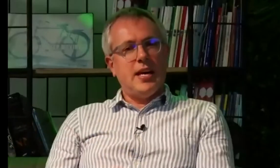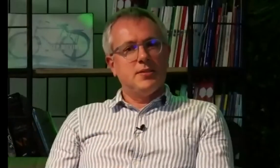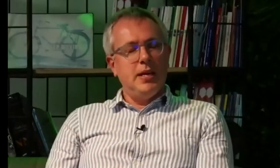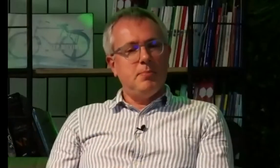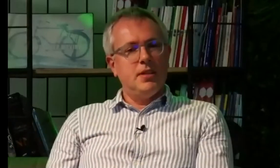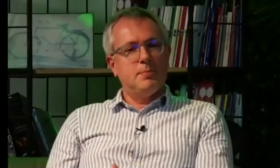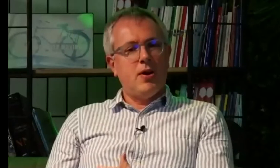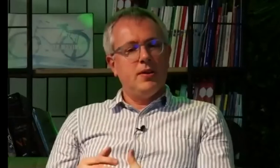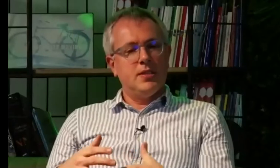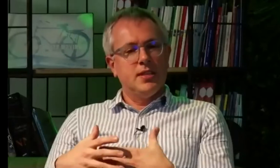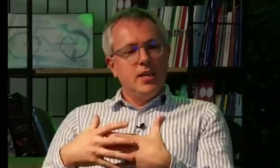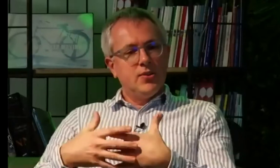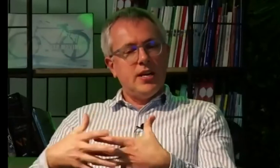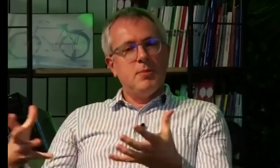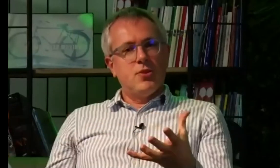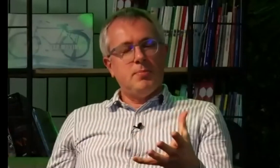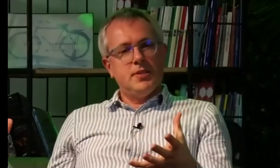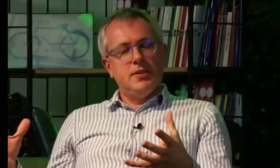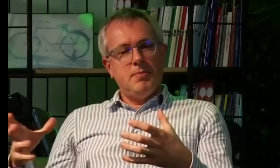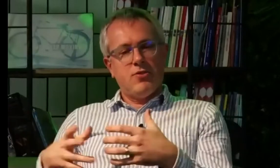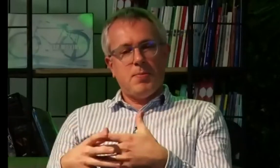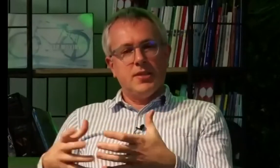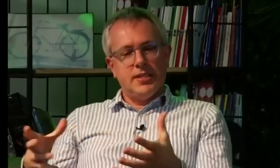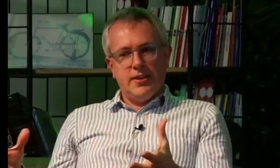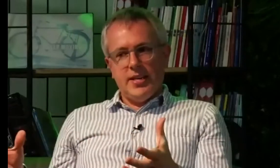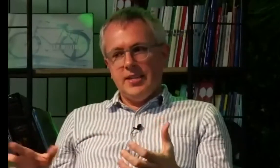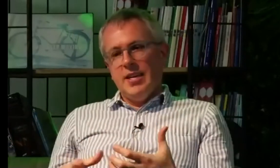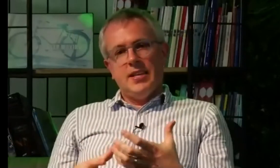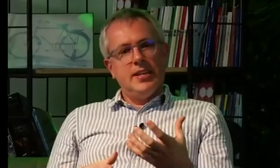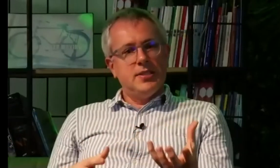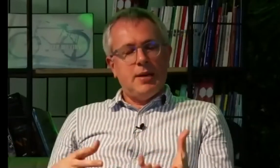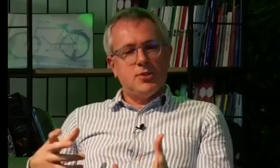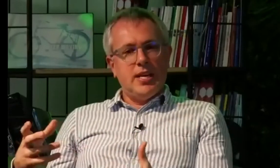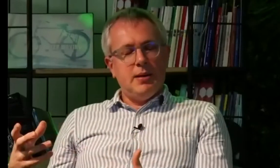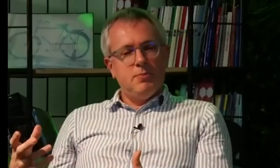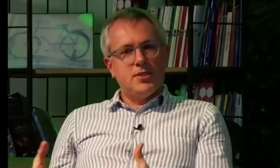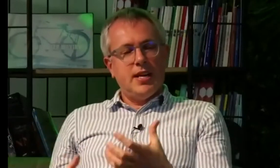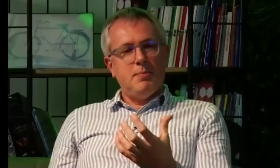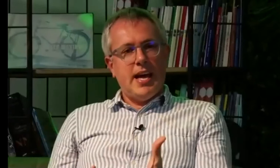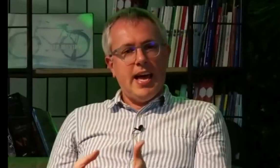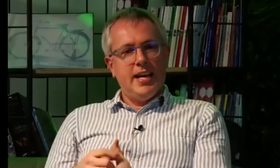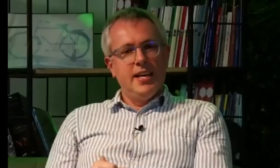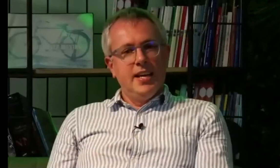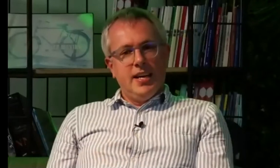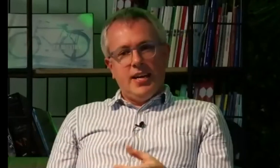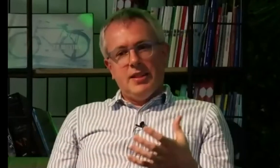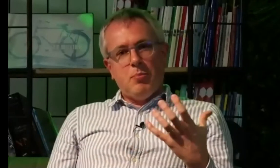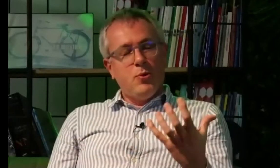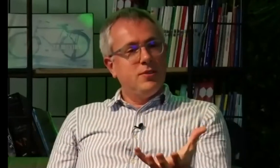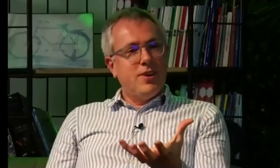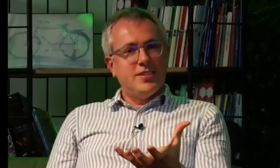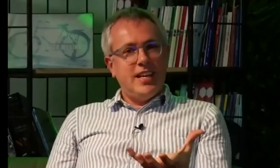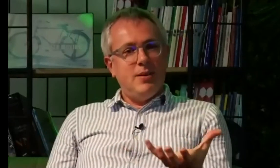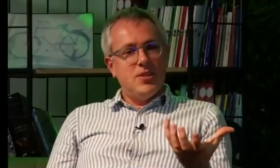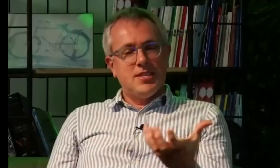of 100,000 people. It's part of this greater metropolitan area that includes Amsterdam, Rotterdam, The Hague, the